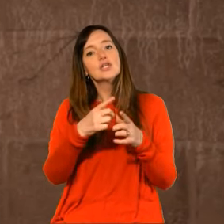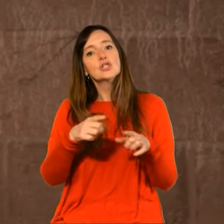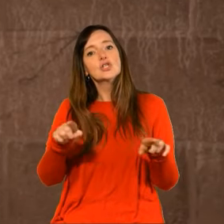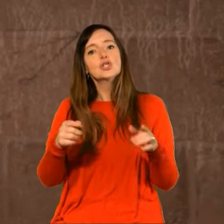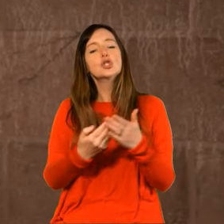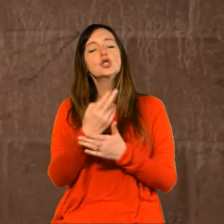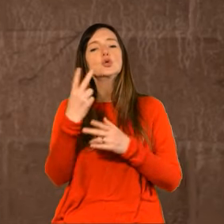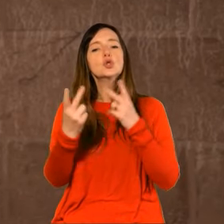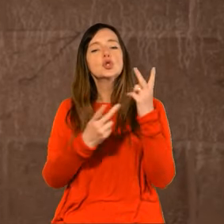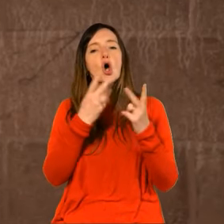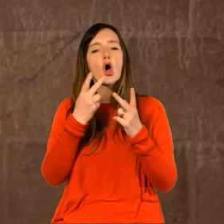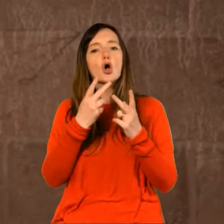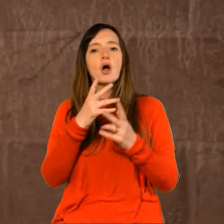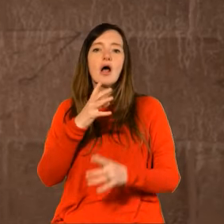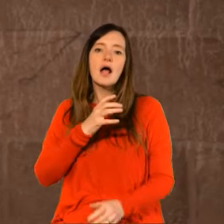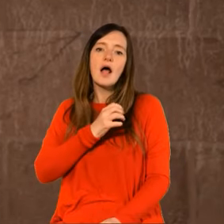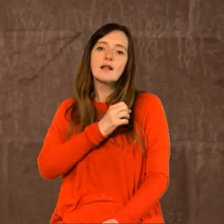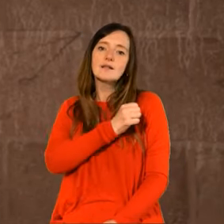song, Take Heart.